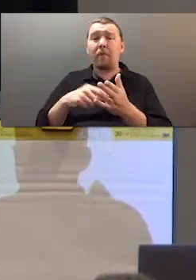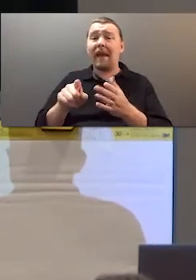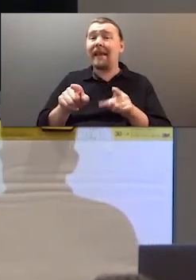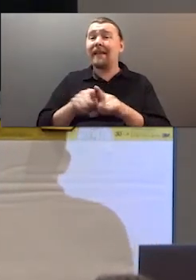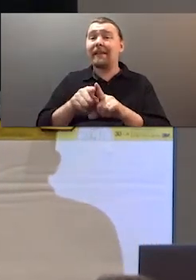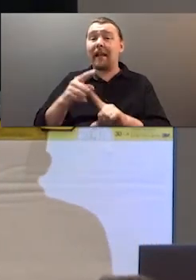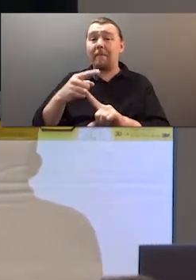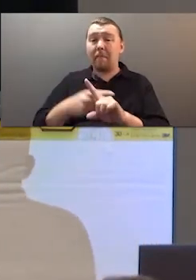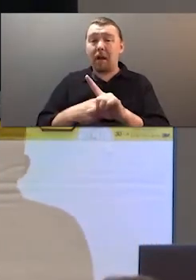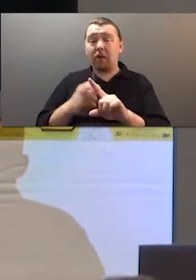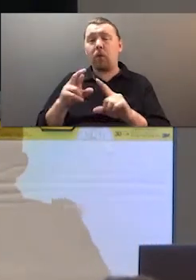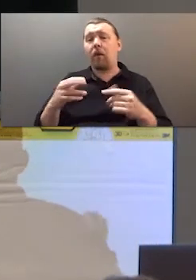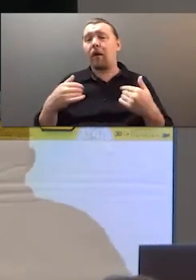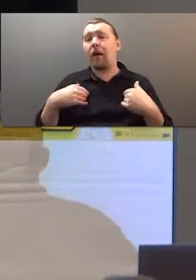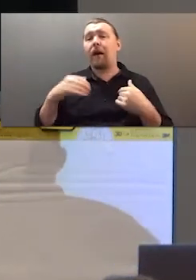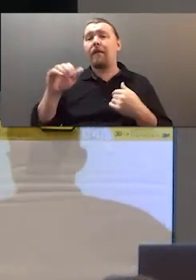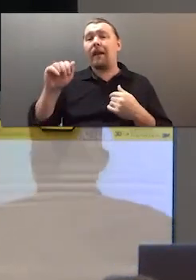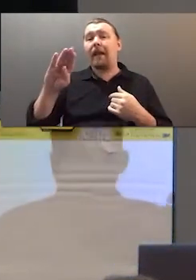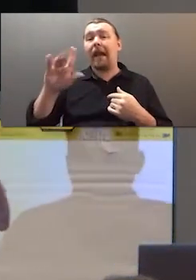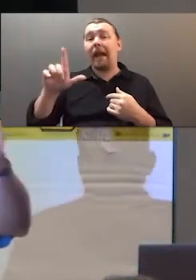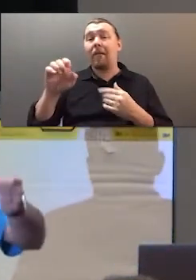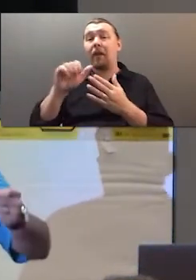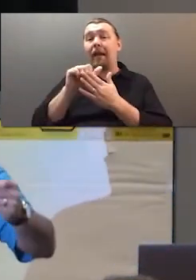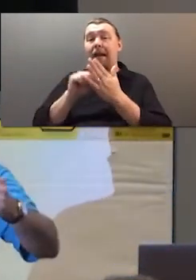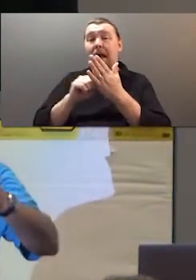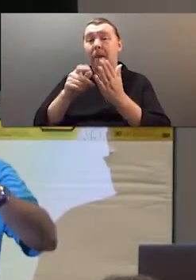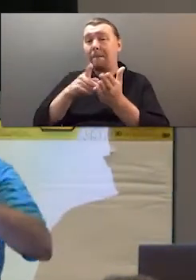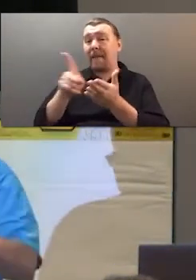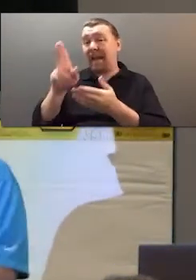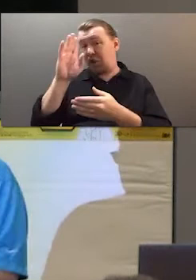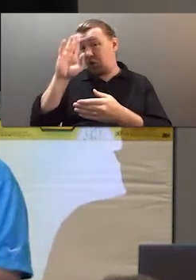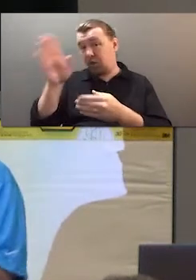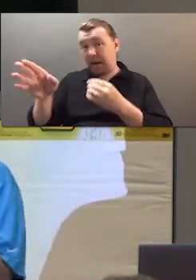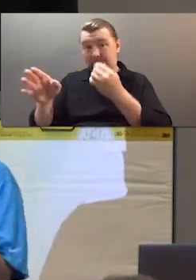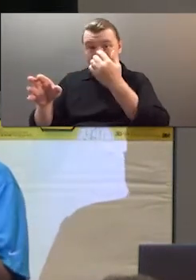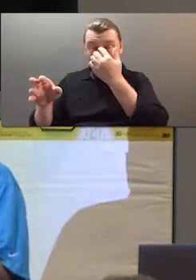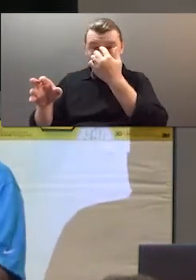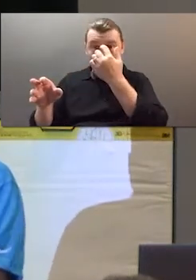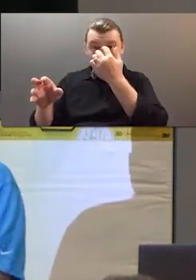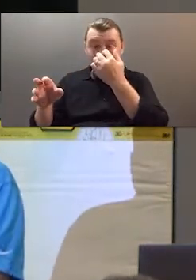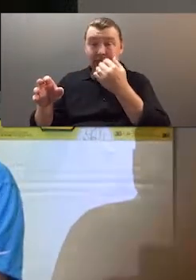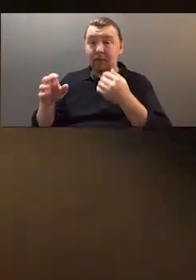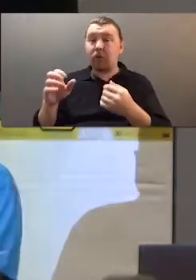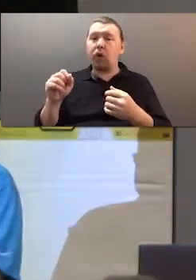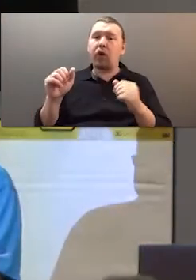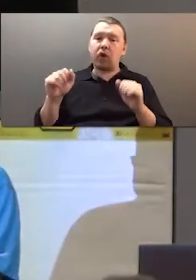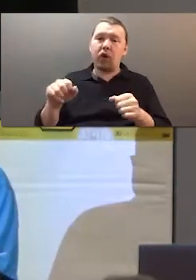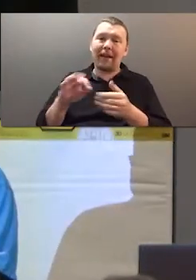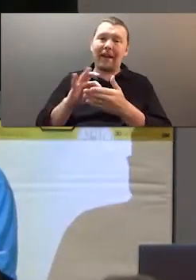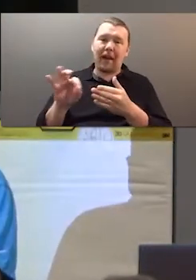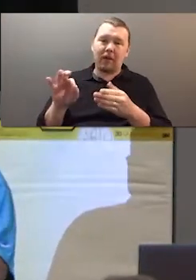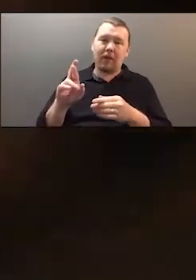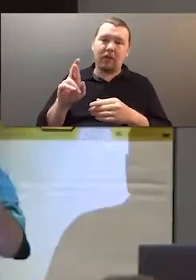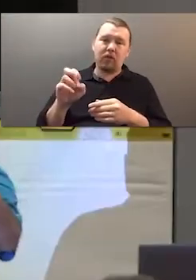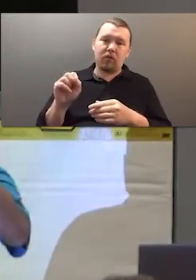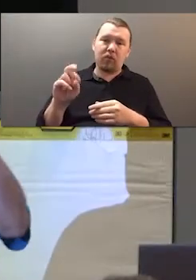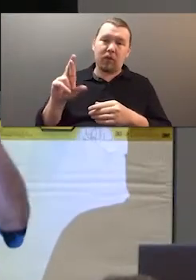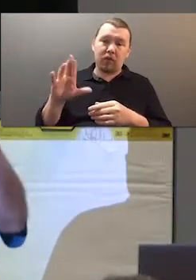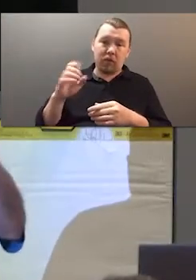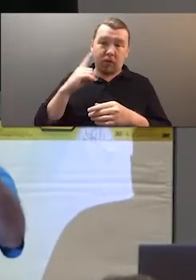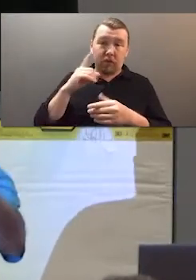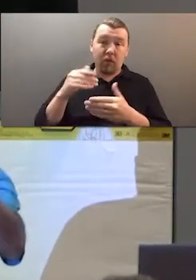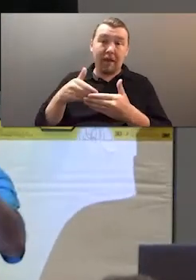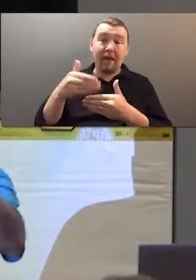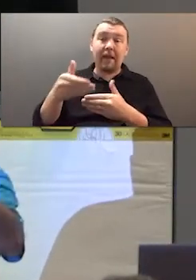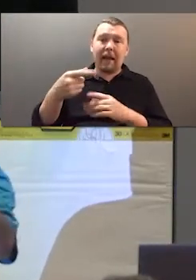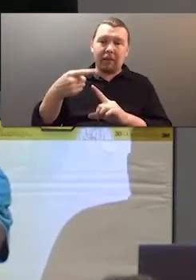in the same month or have the ABLE account pay it directly. So that is the biggest caveat, because it could count as a resource at the beginning of the